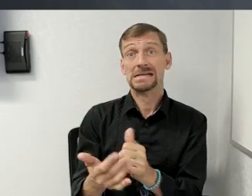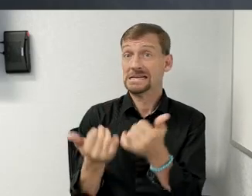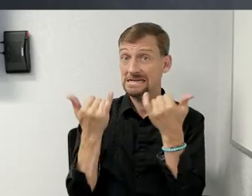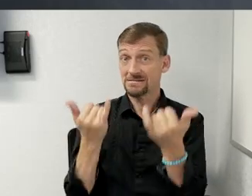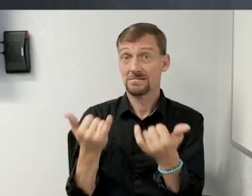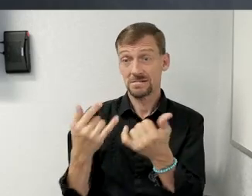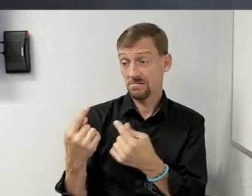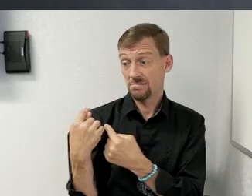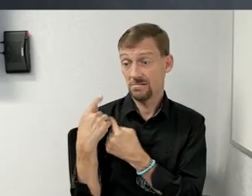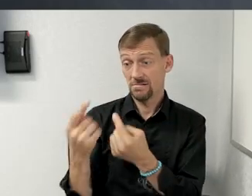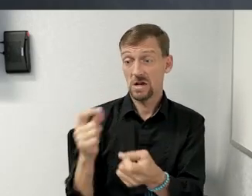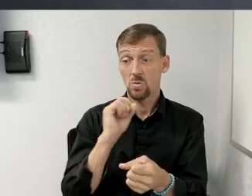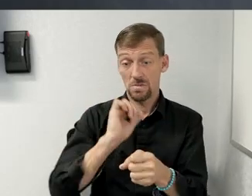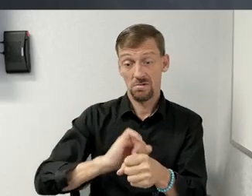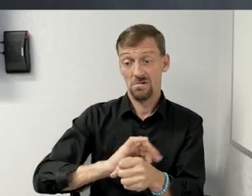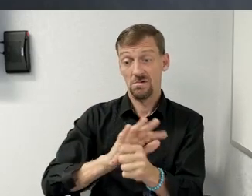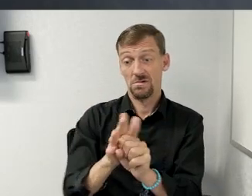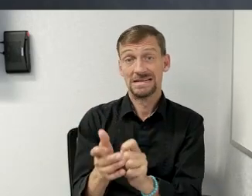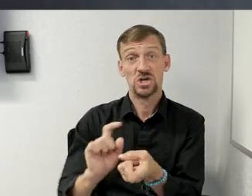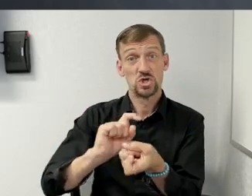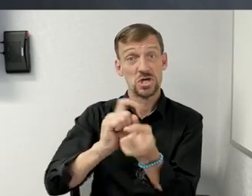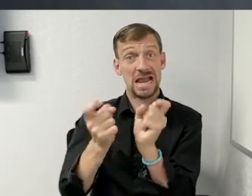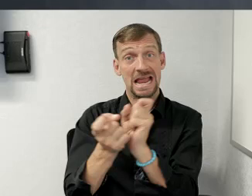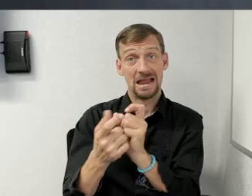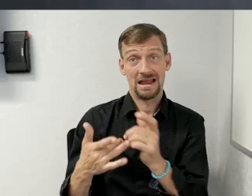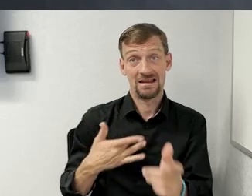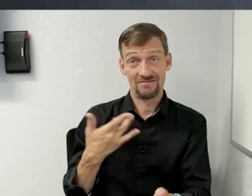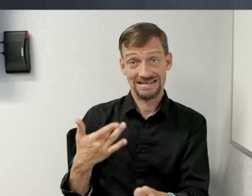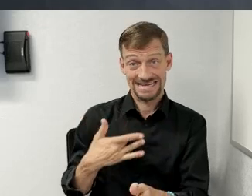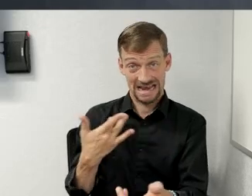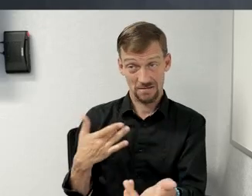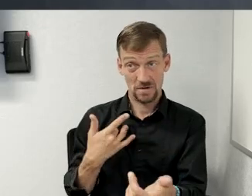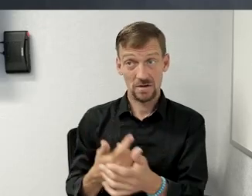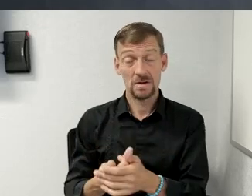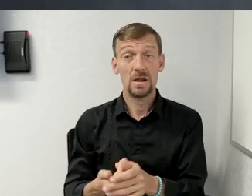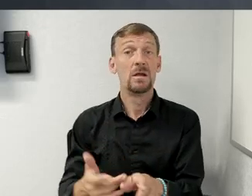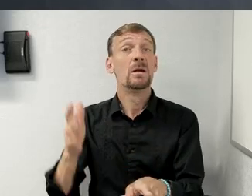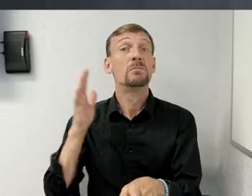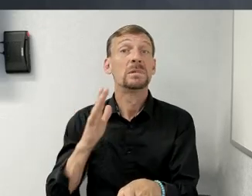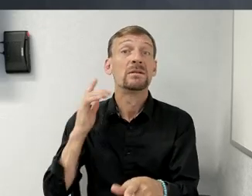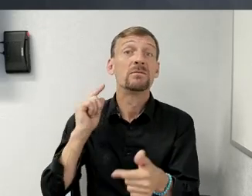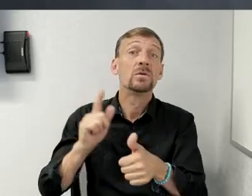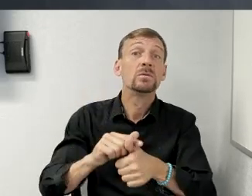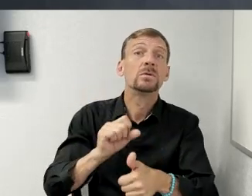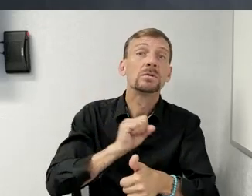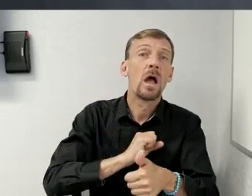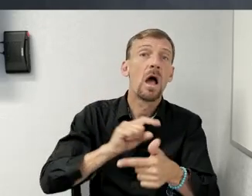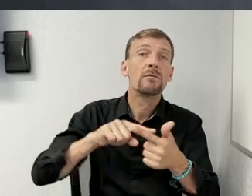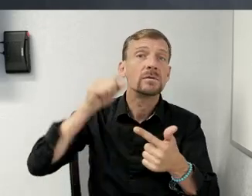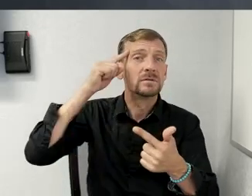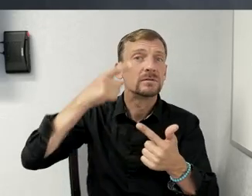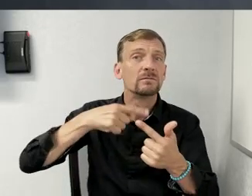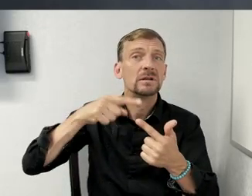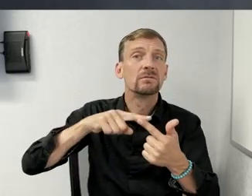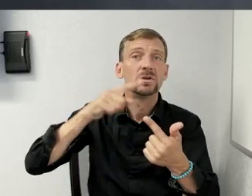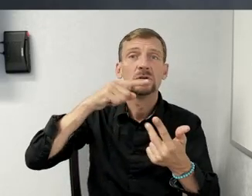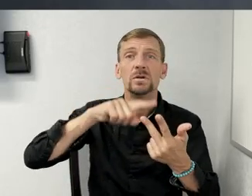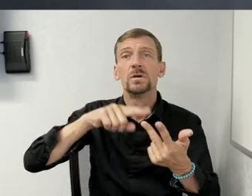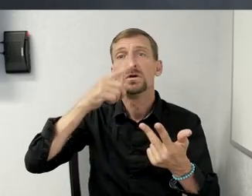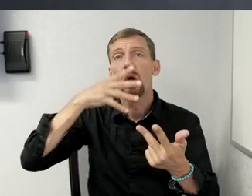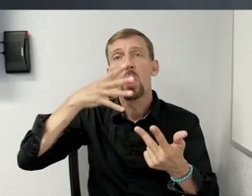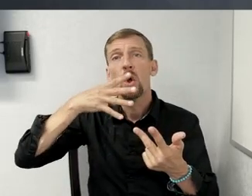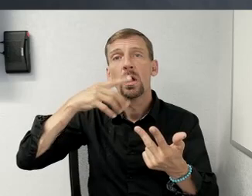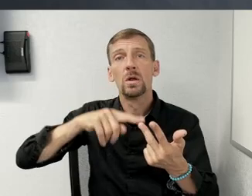changed extensively over the beginning. Before it was just you had a cough, a fever, a runny